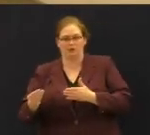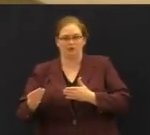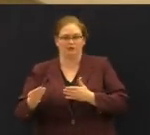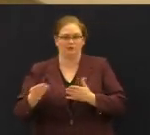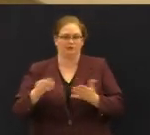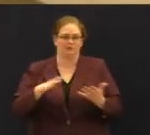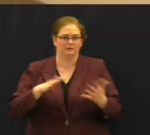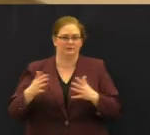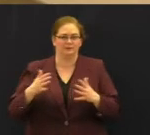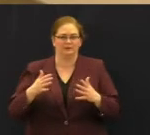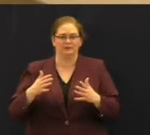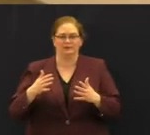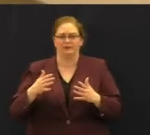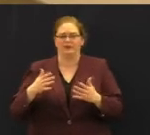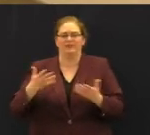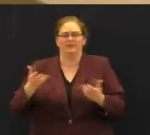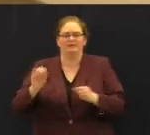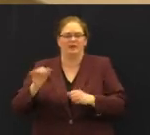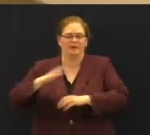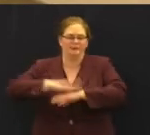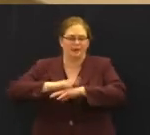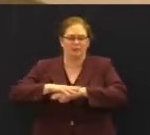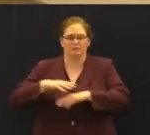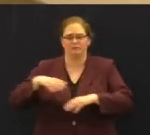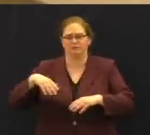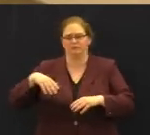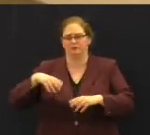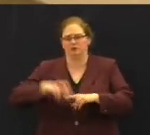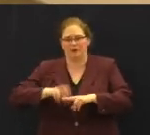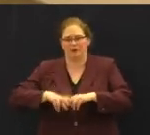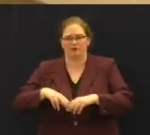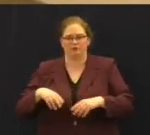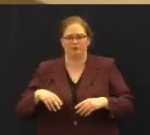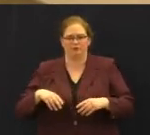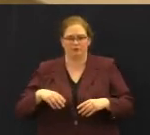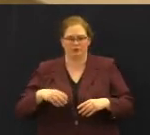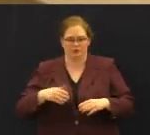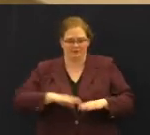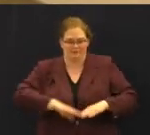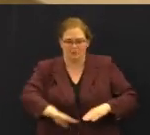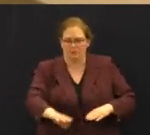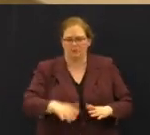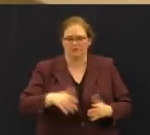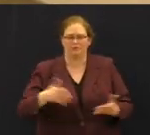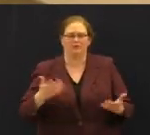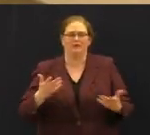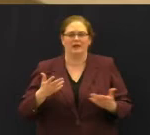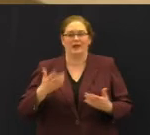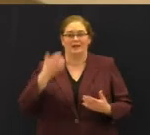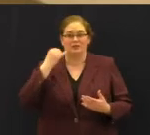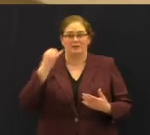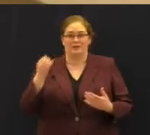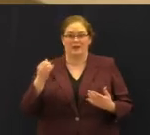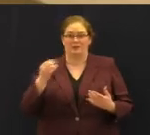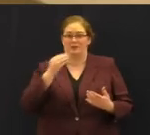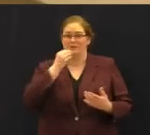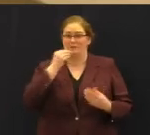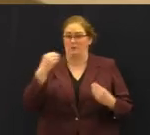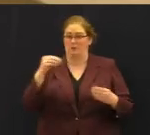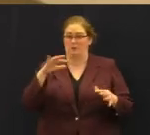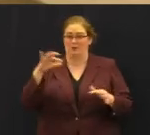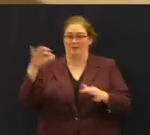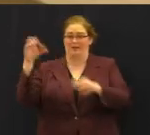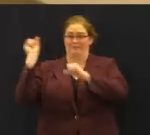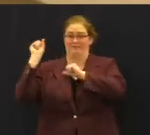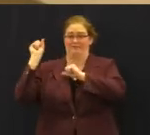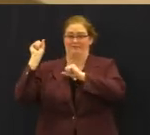it's tables, rentals, chairs, carpet runners. As you can imagine, when the grocery store kind of left,